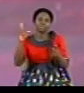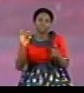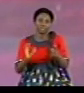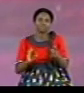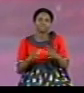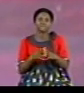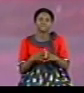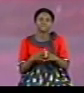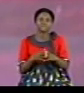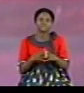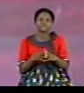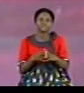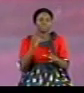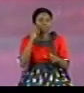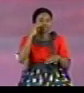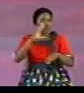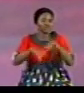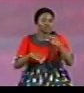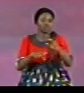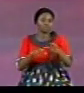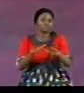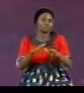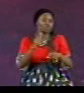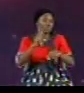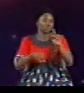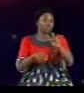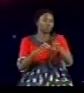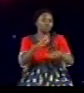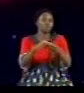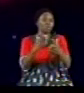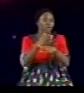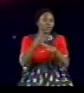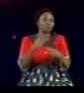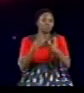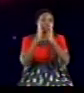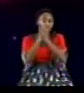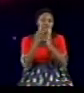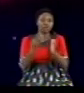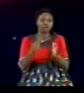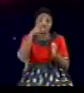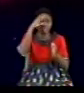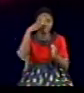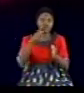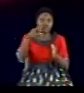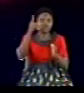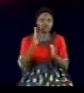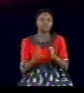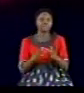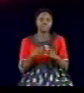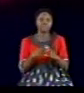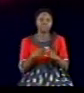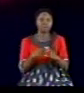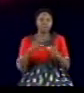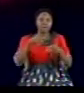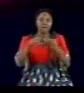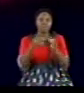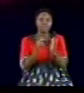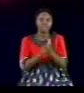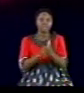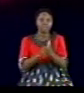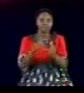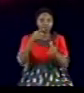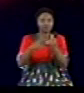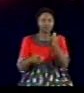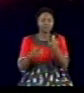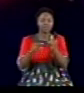now, after the prayers of the man of God, again, there is still something about her final amen. Look at those crutches